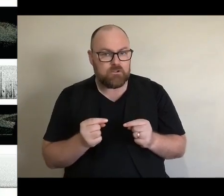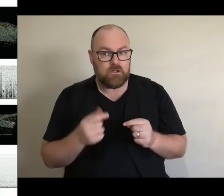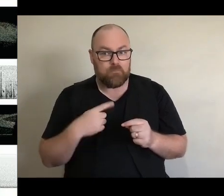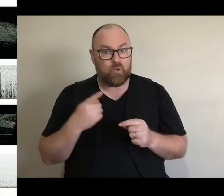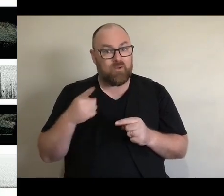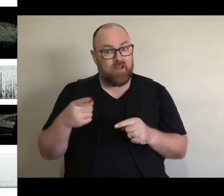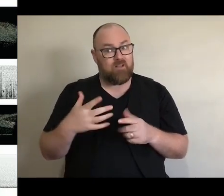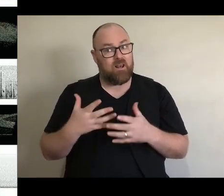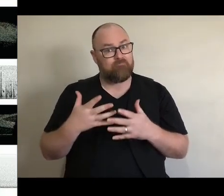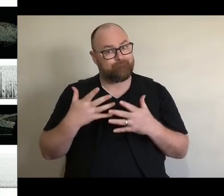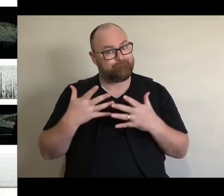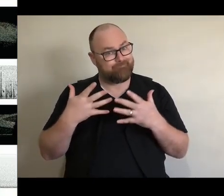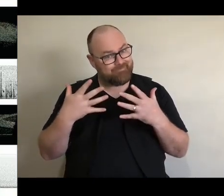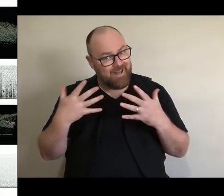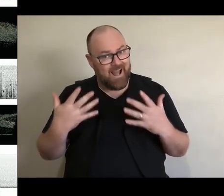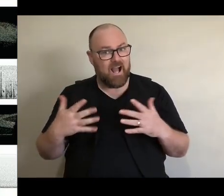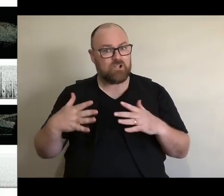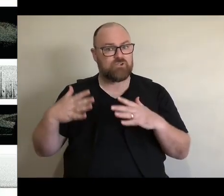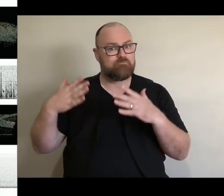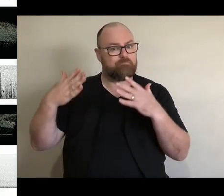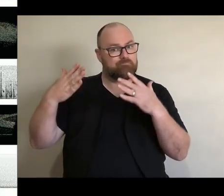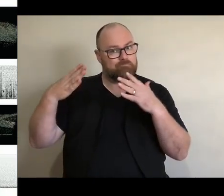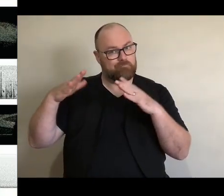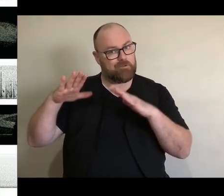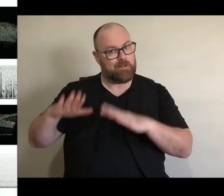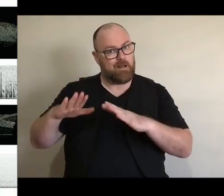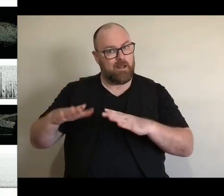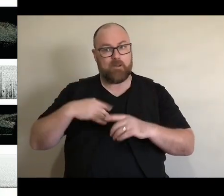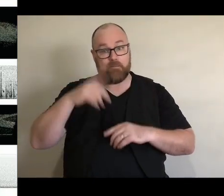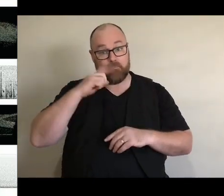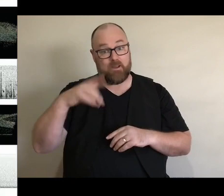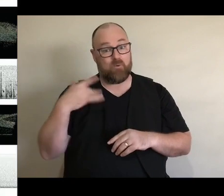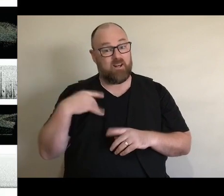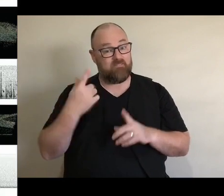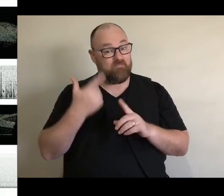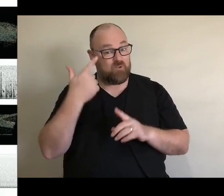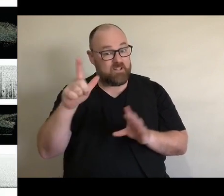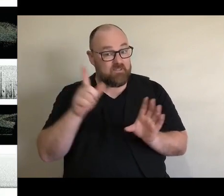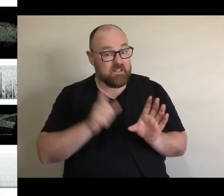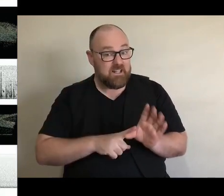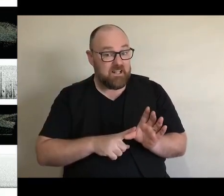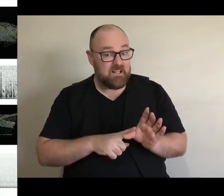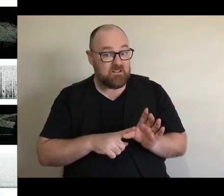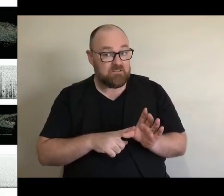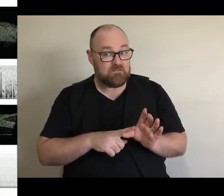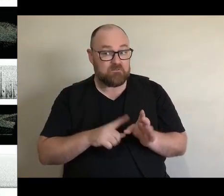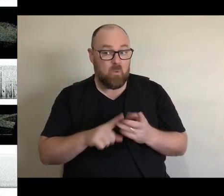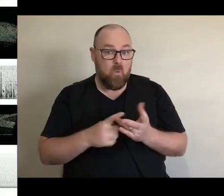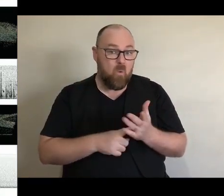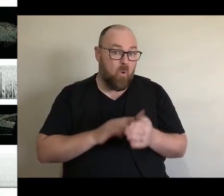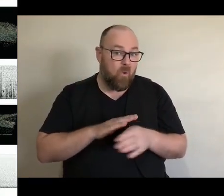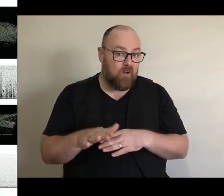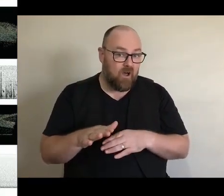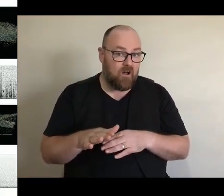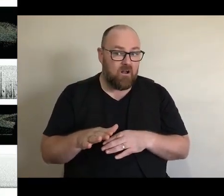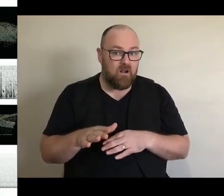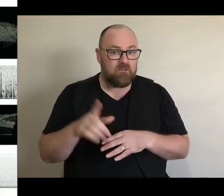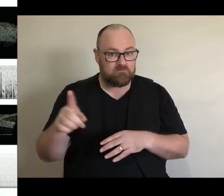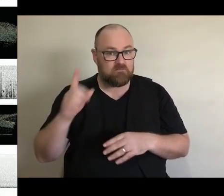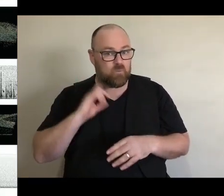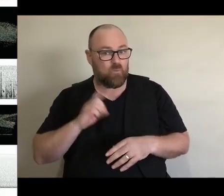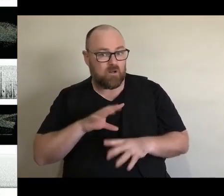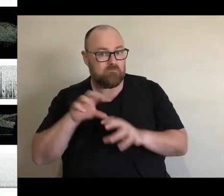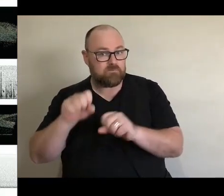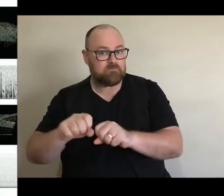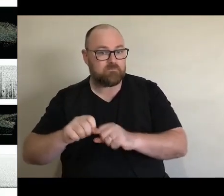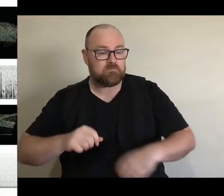who have lived on that land maybe 70 years, maybe longer. And the problem is, right, is after